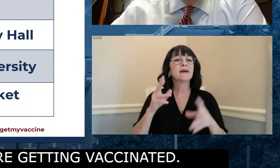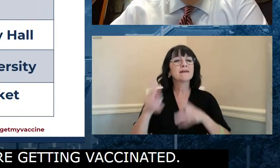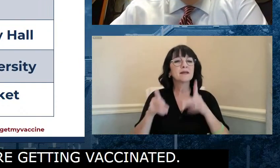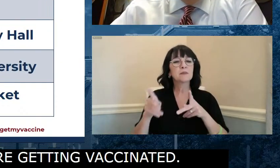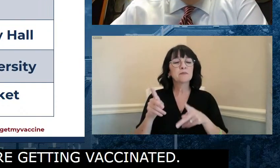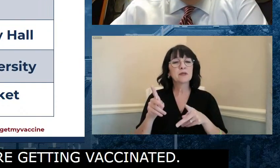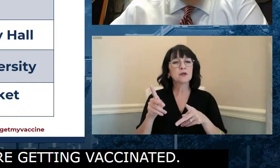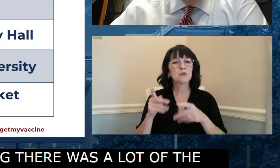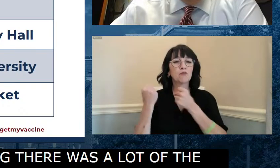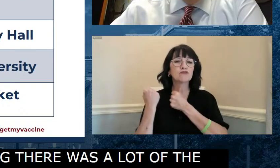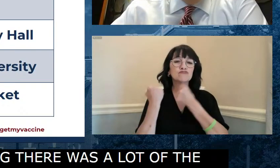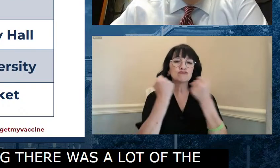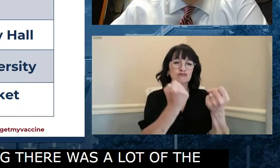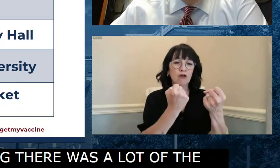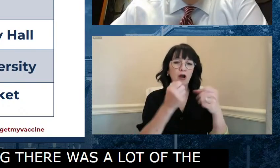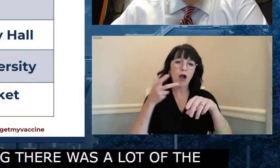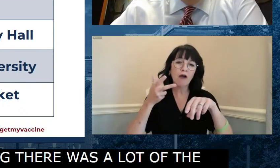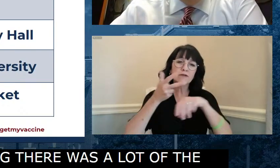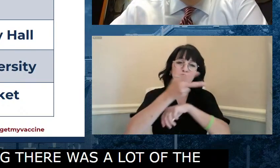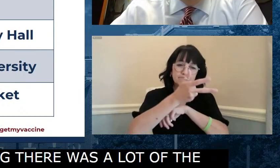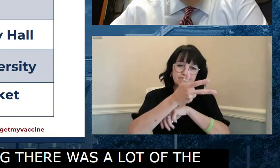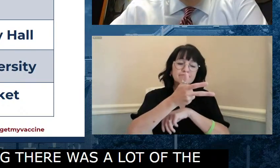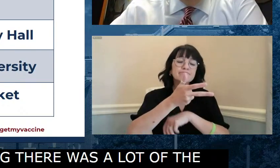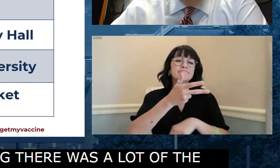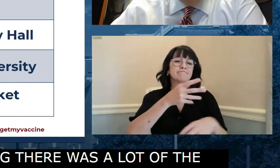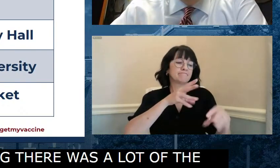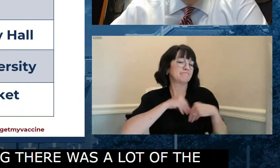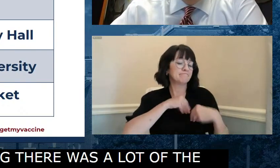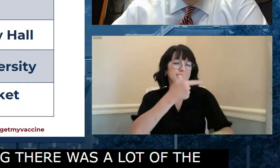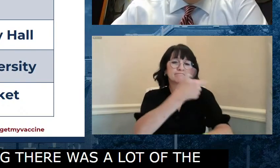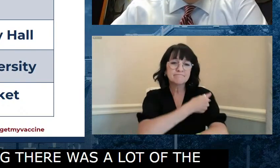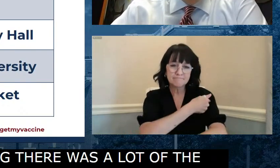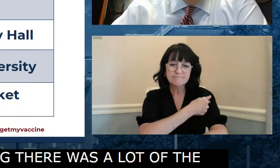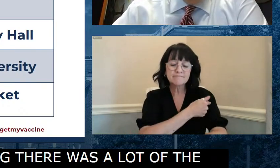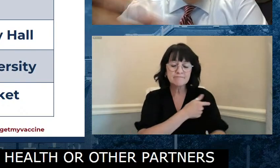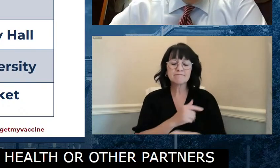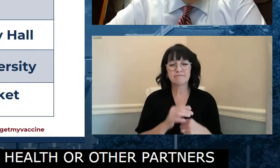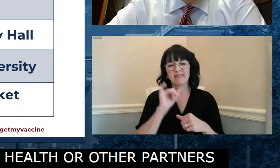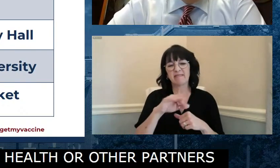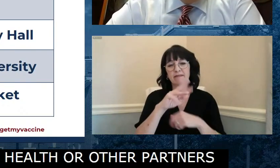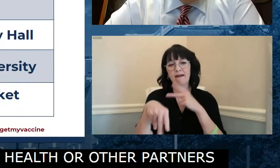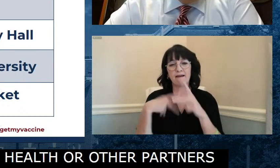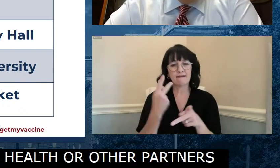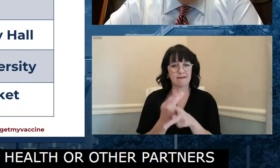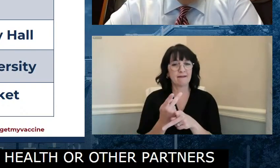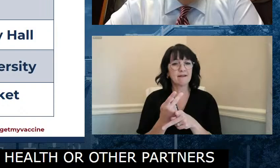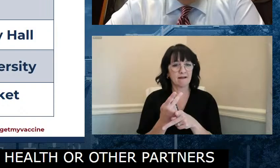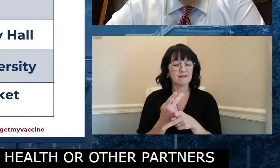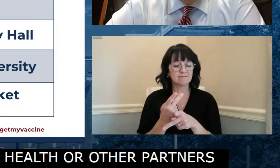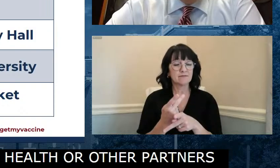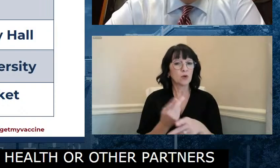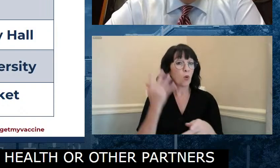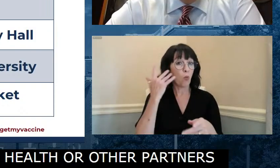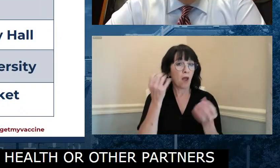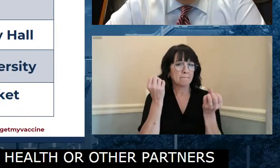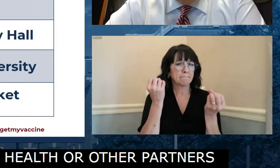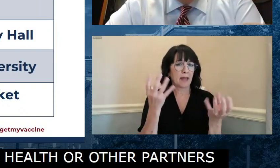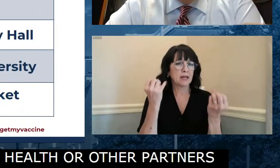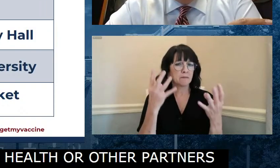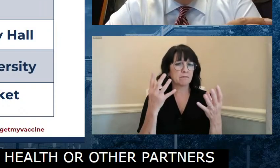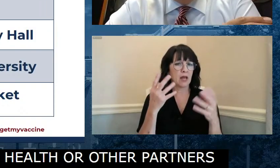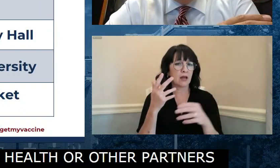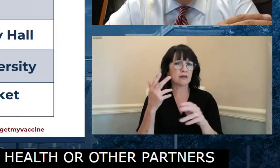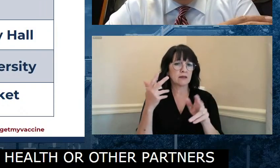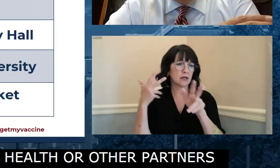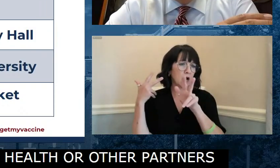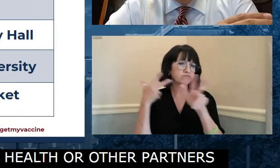health or other partners would facilitate and get people through the high volume quickly. And